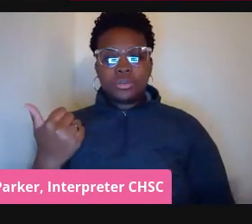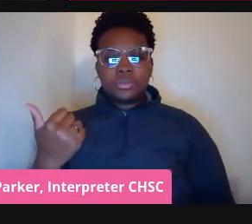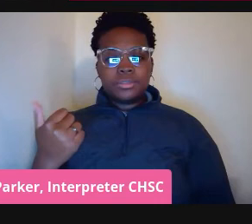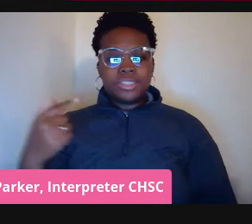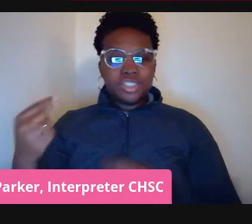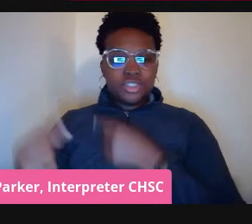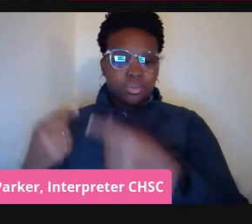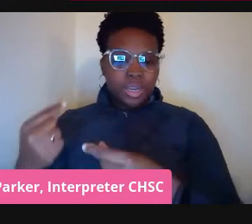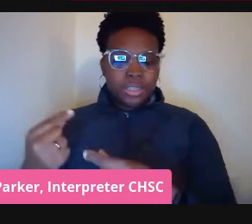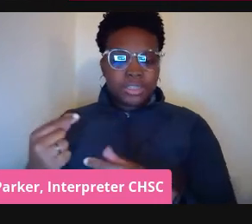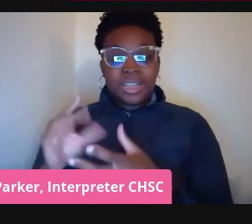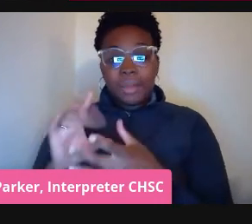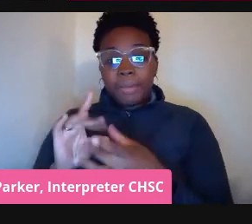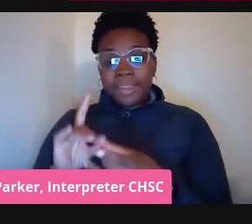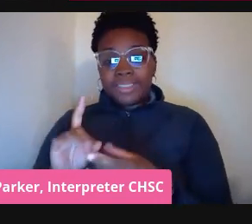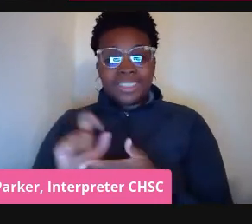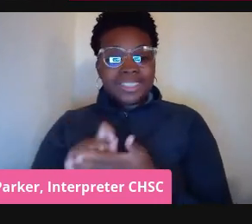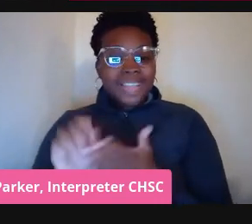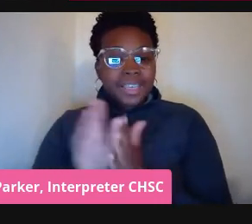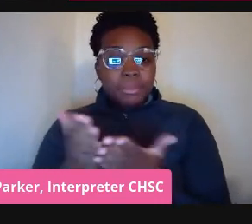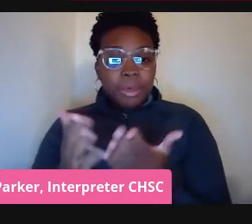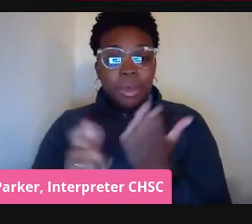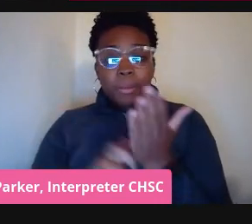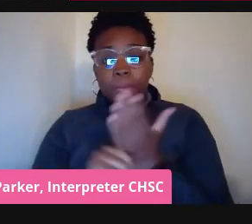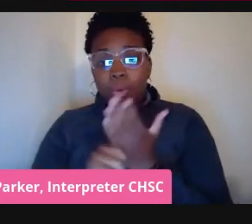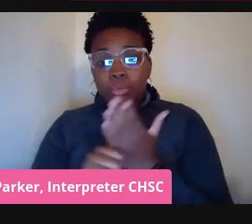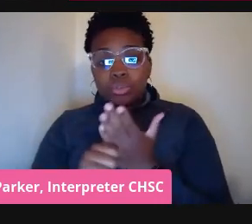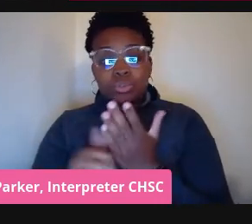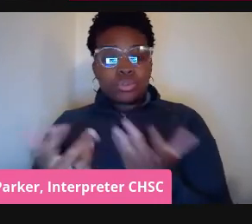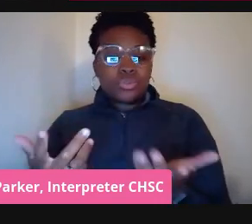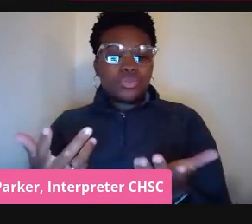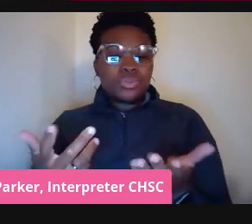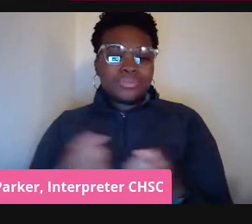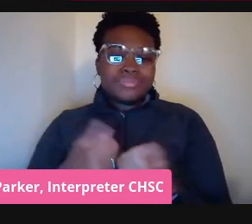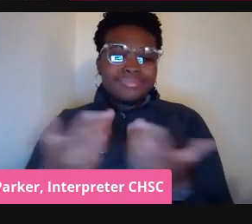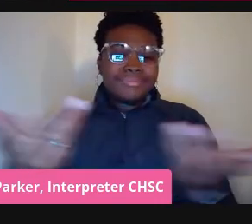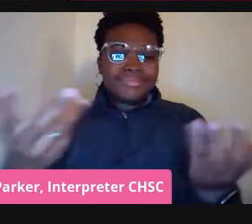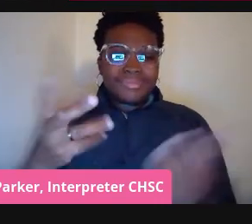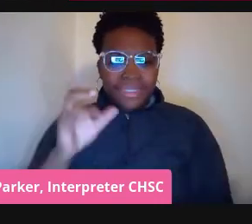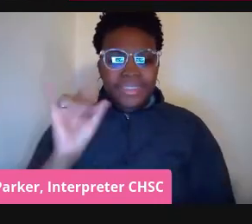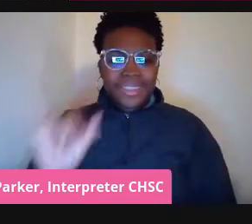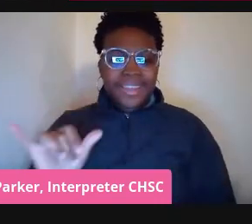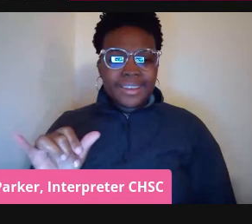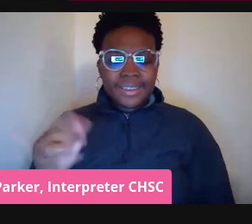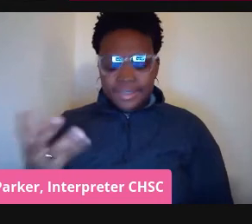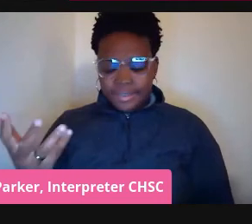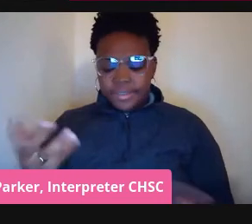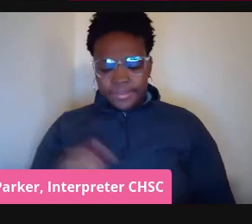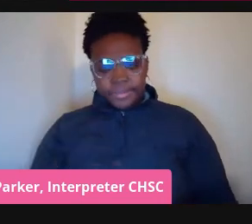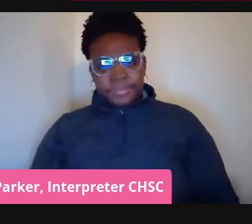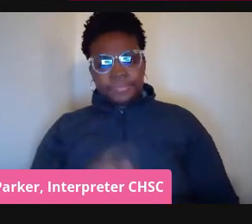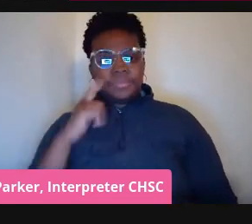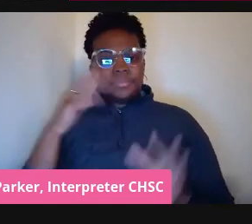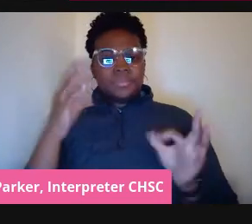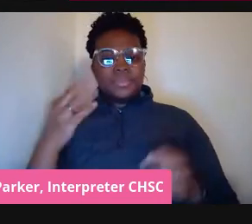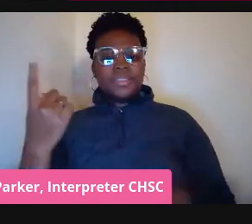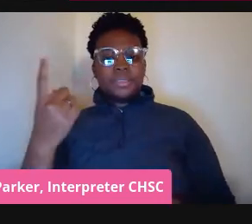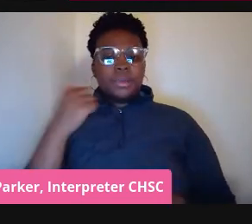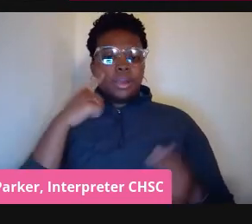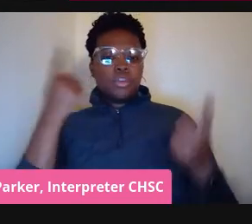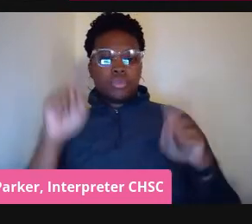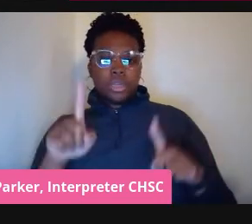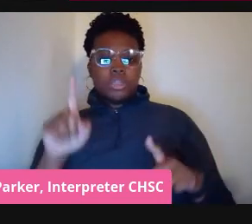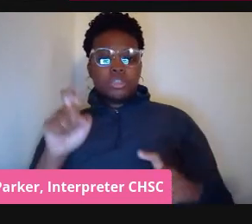of mentions in a textbook or a brochure. Give us that. You know, at least. So, you know, definitely is something that I agree that we should be